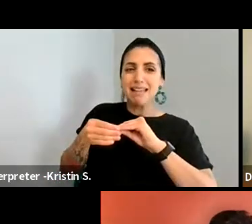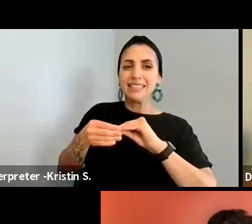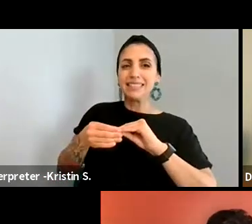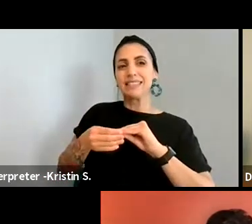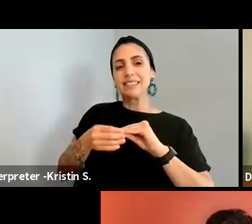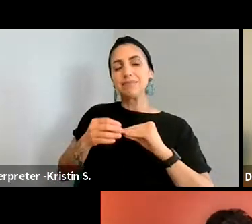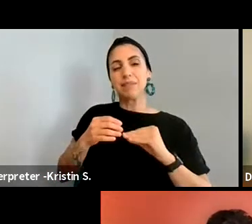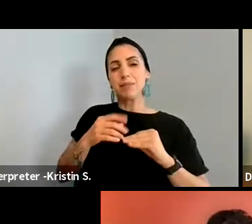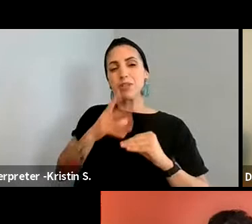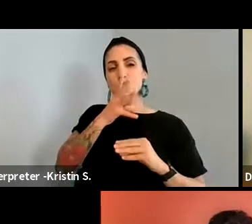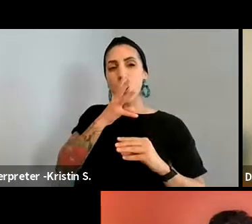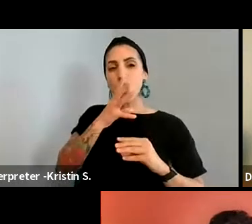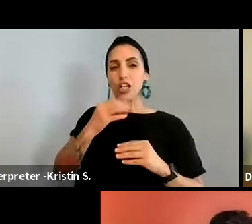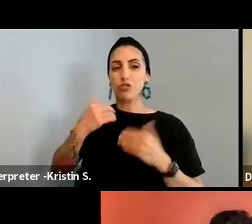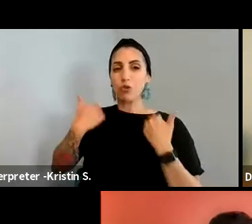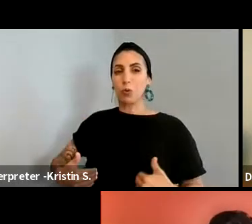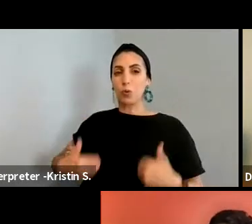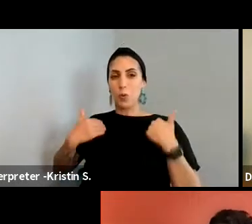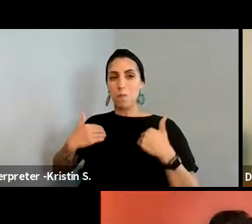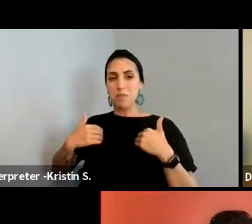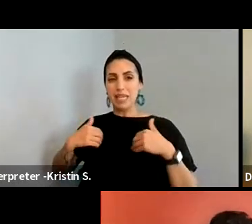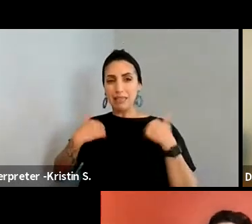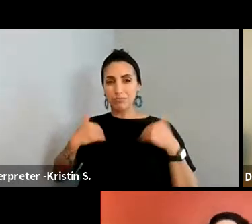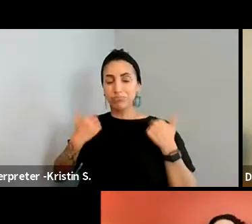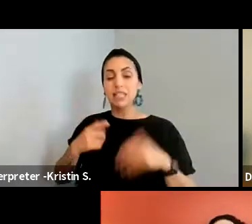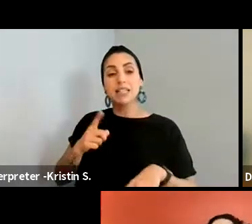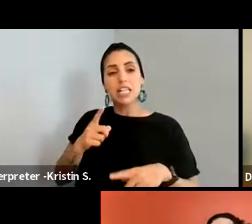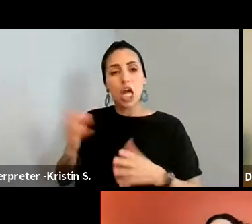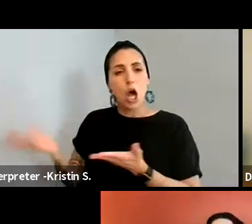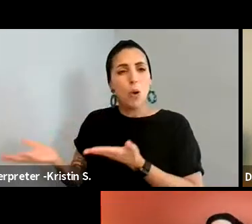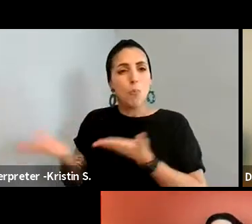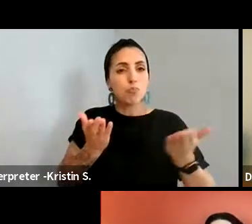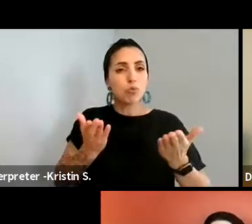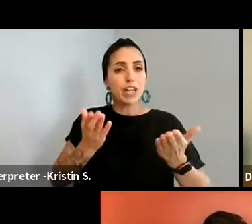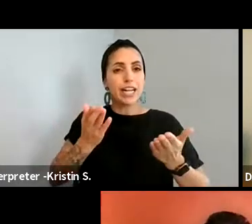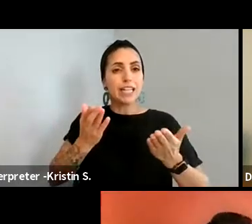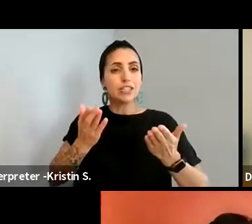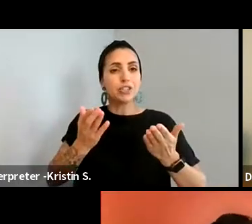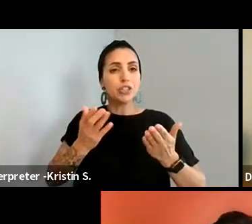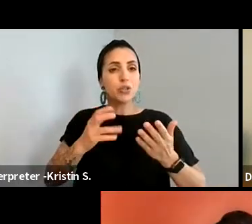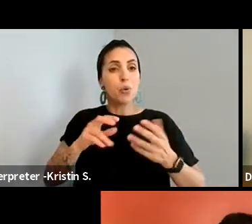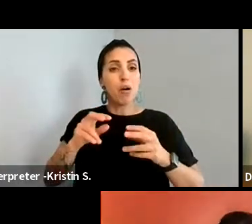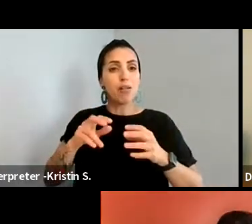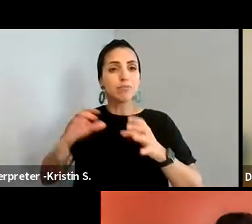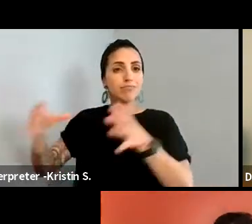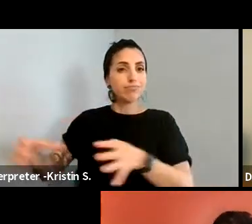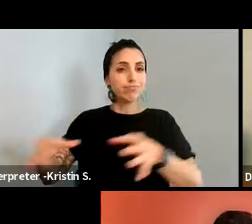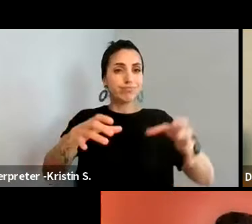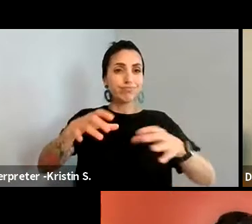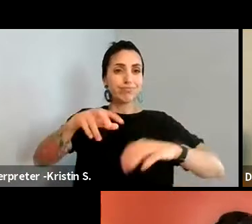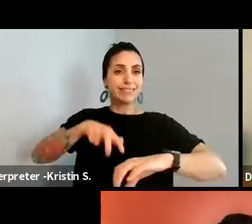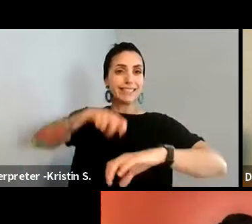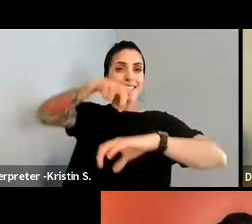like me, bring your step stool everywhere. And it's okay. It's okay to bring